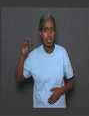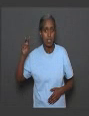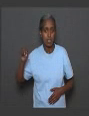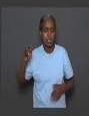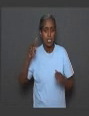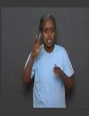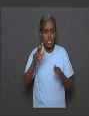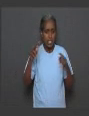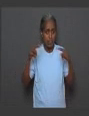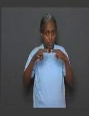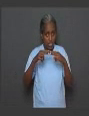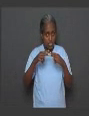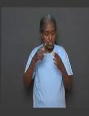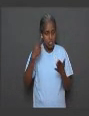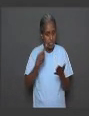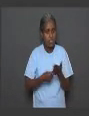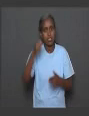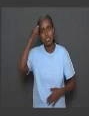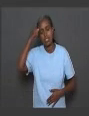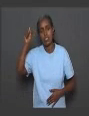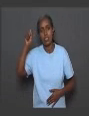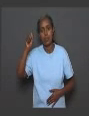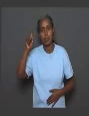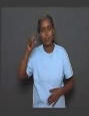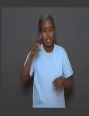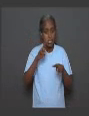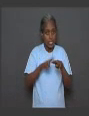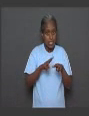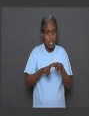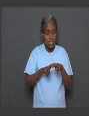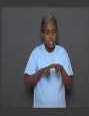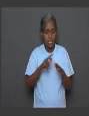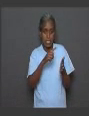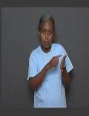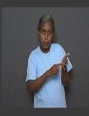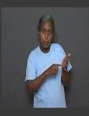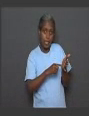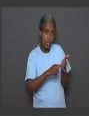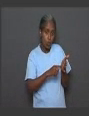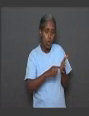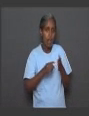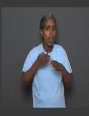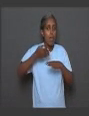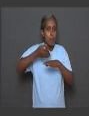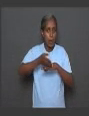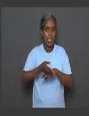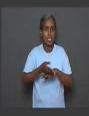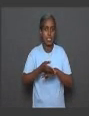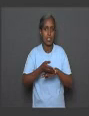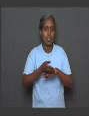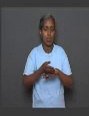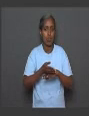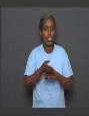This is a theorem. It states that the perpendicular bisectors of